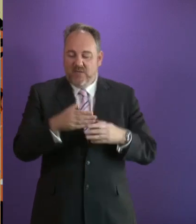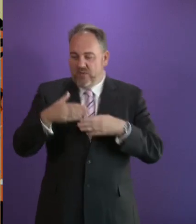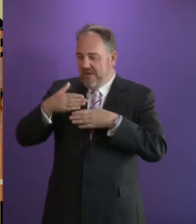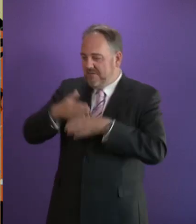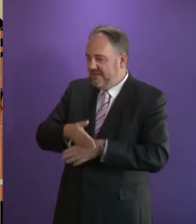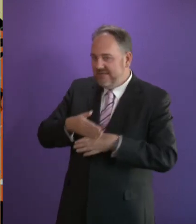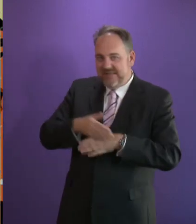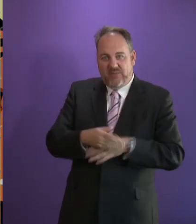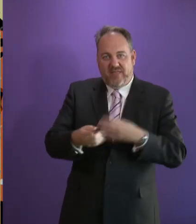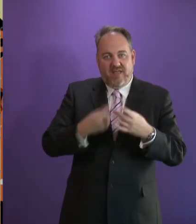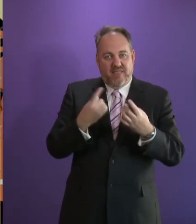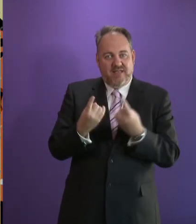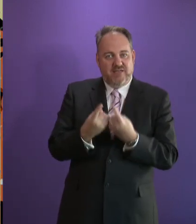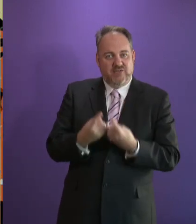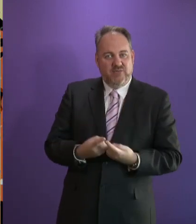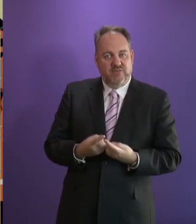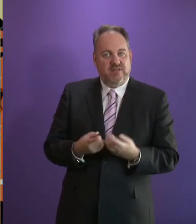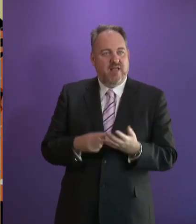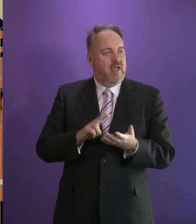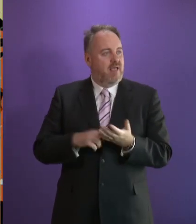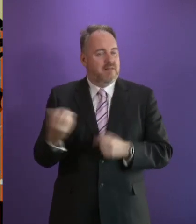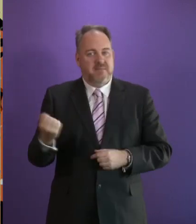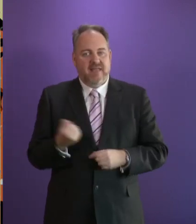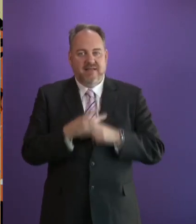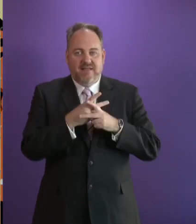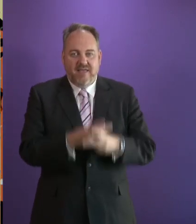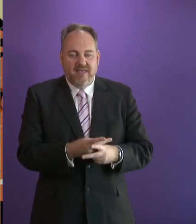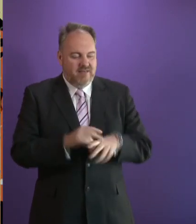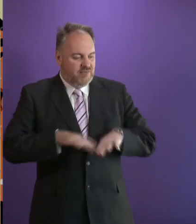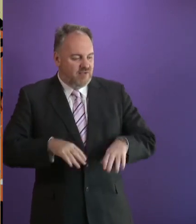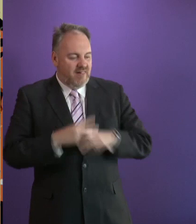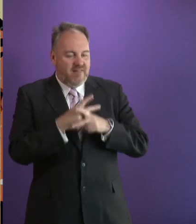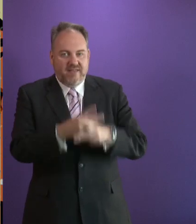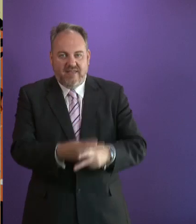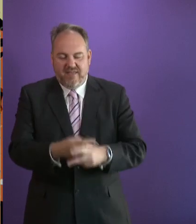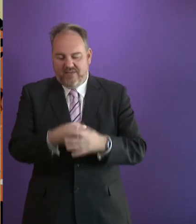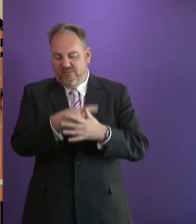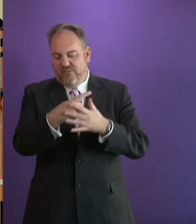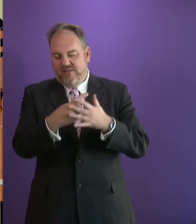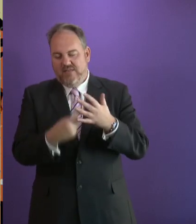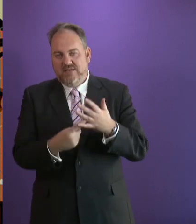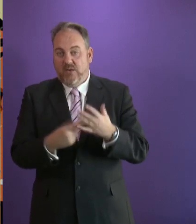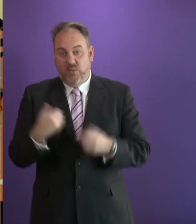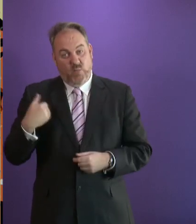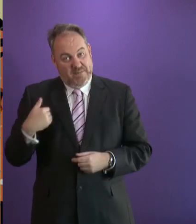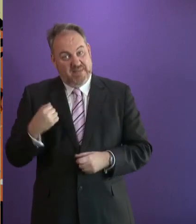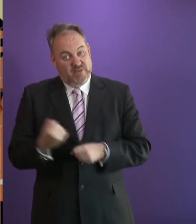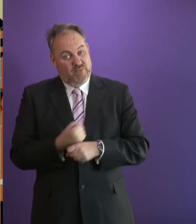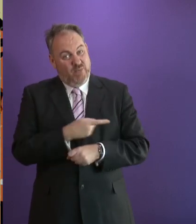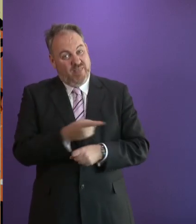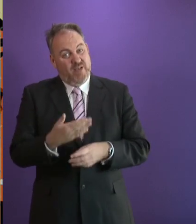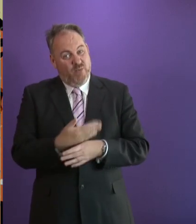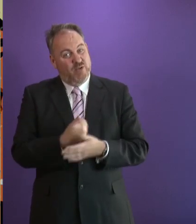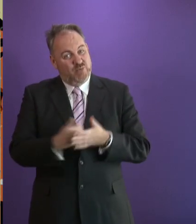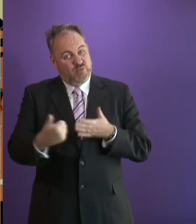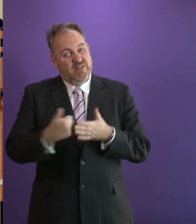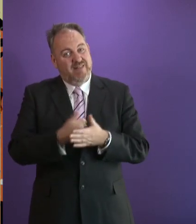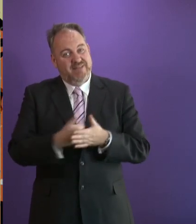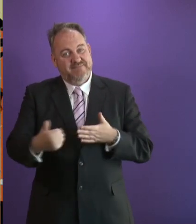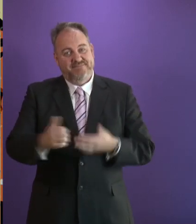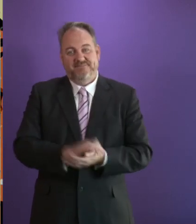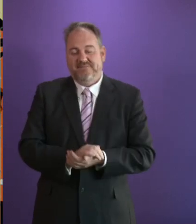granted, all the unpaid care, all our childcare, all that unpaid work. Largely women do that. It's really important that